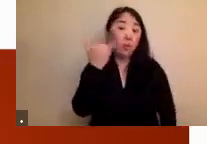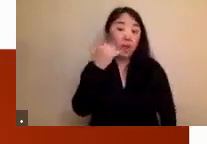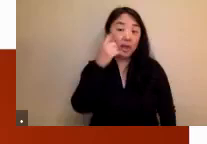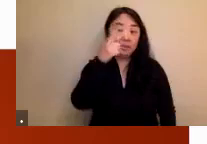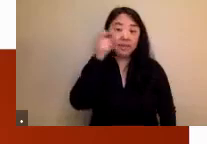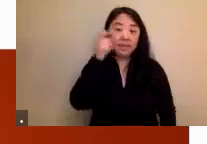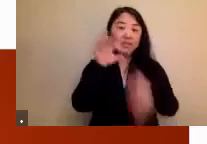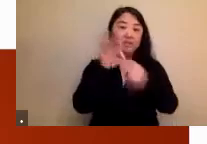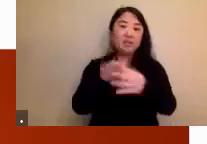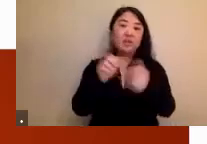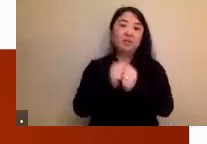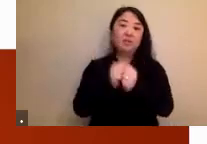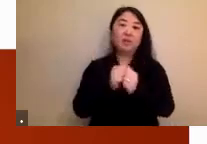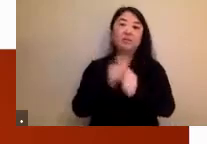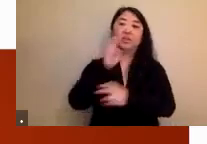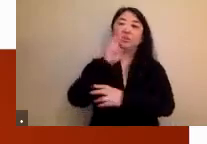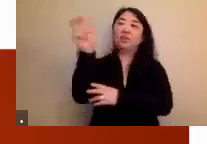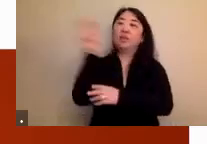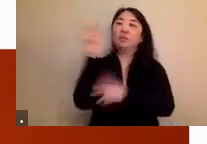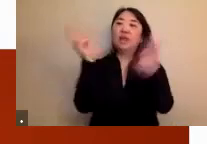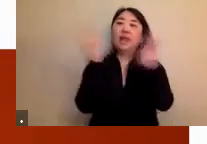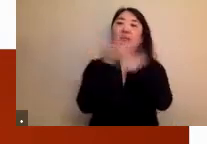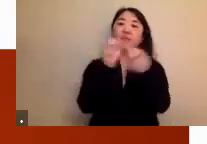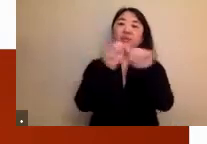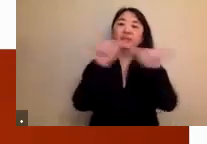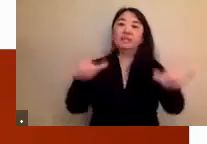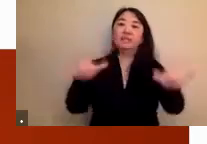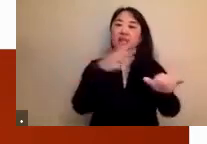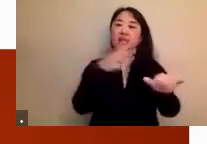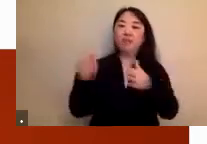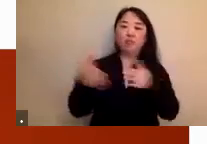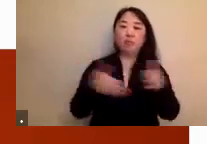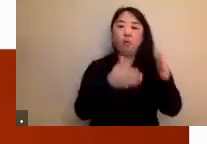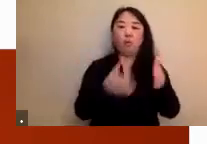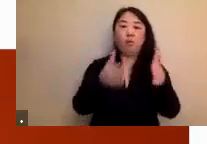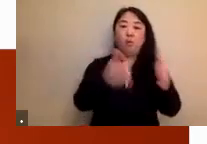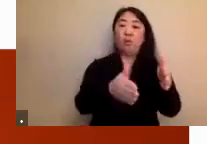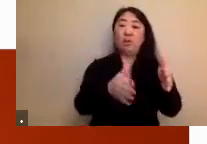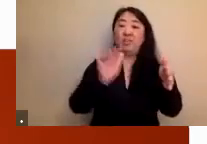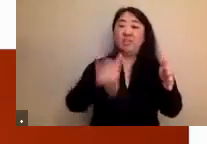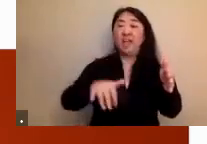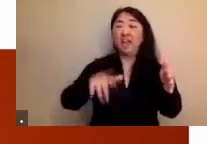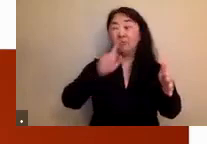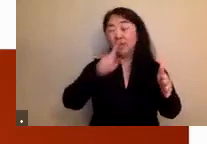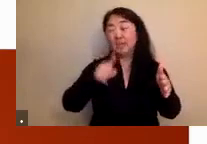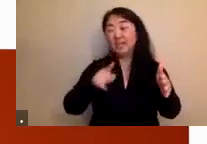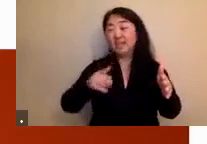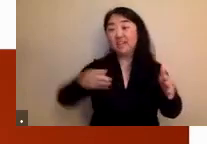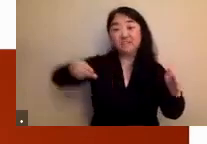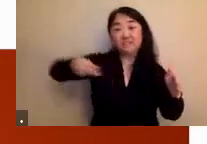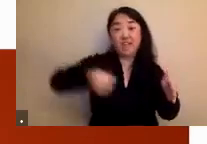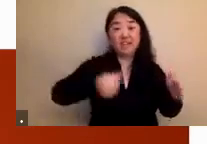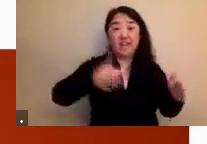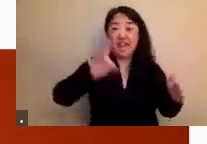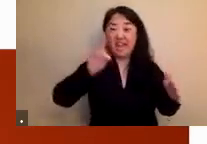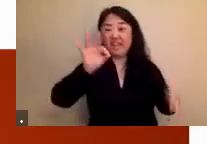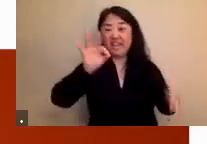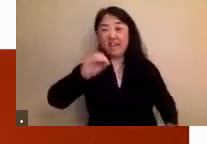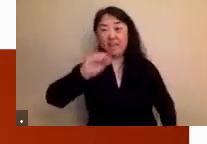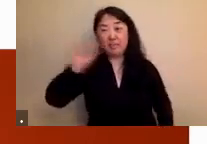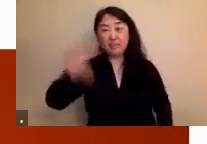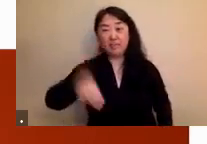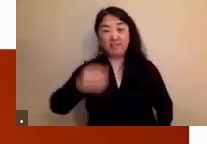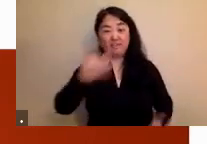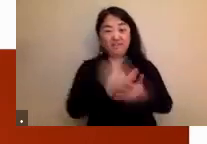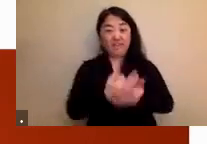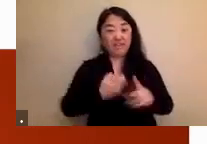transportation, highway systems, and roadways that are 80 to 90% funded, but there's always something that